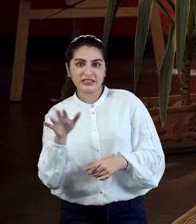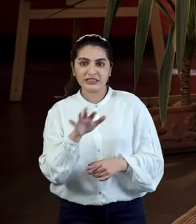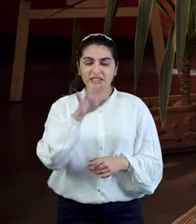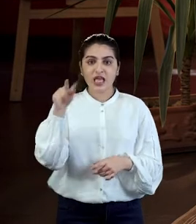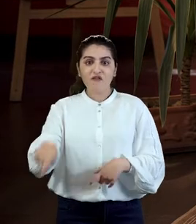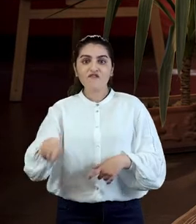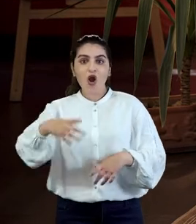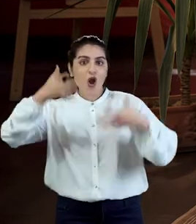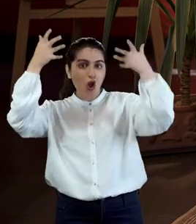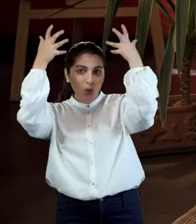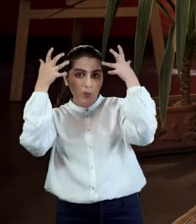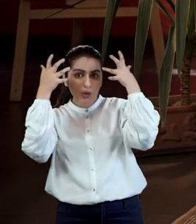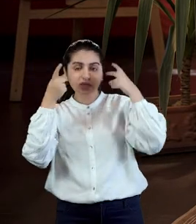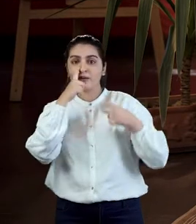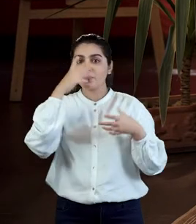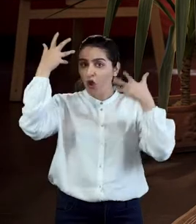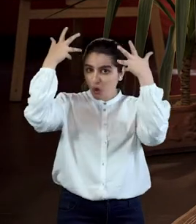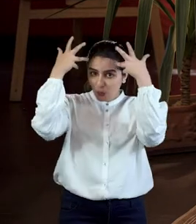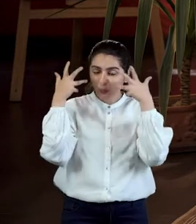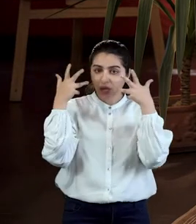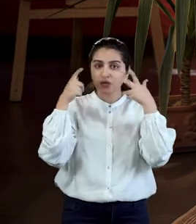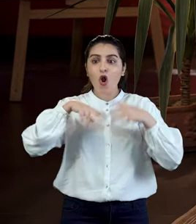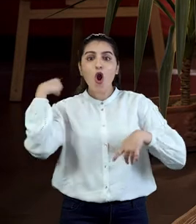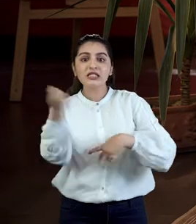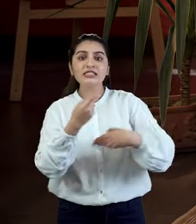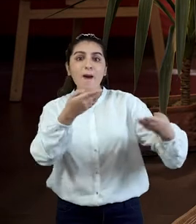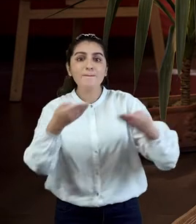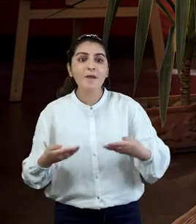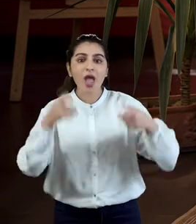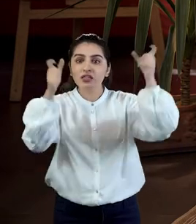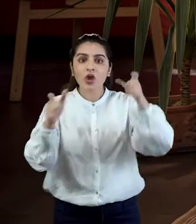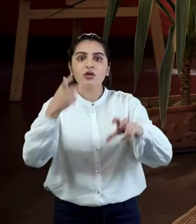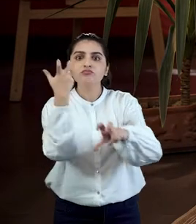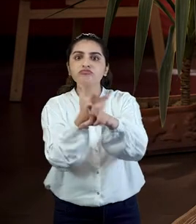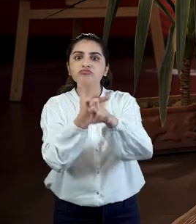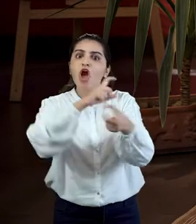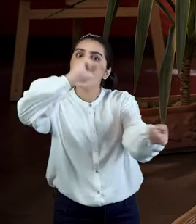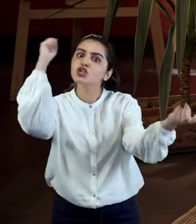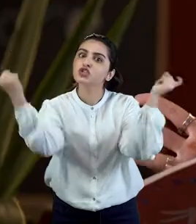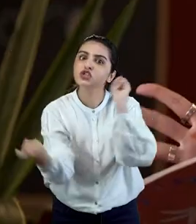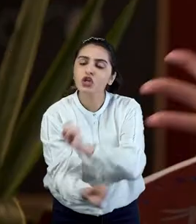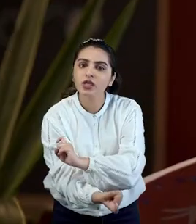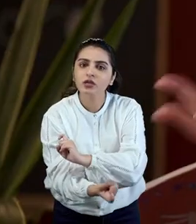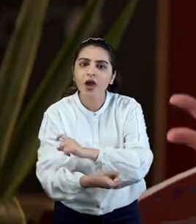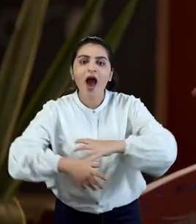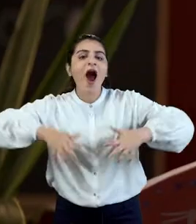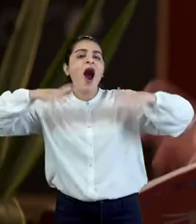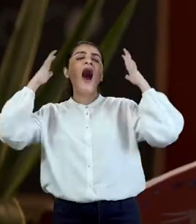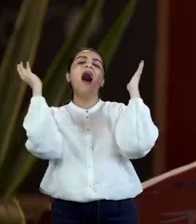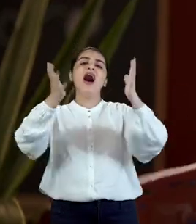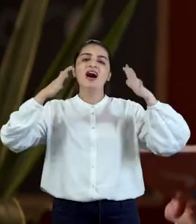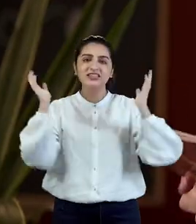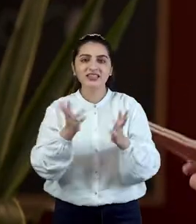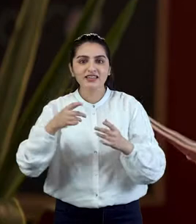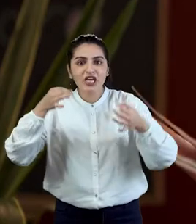he turned the king, the queen, and all the party guests into stone. Then he laughed a